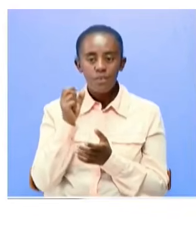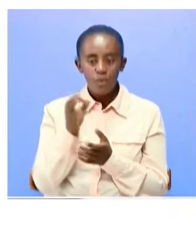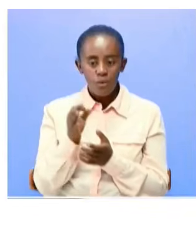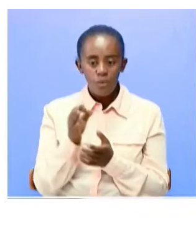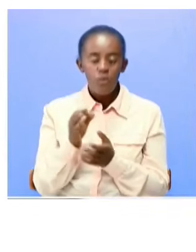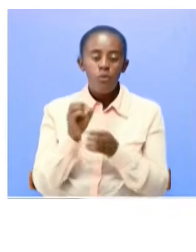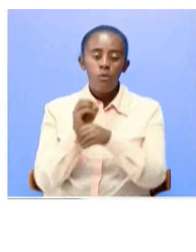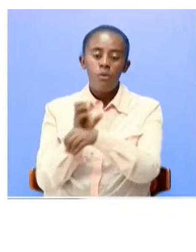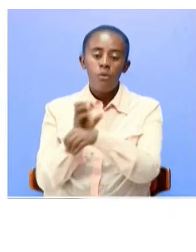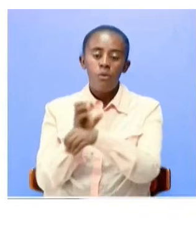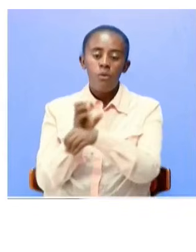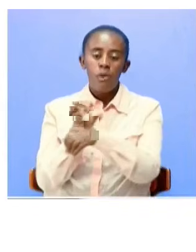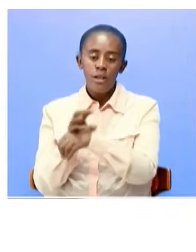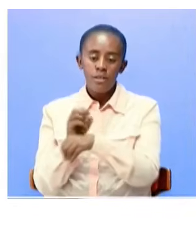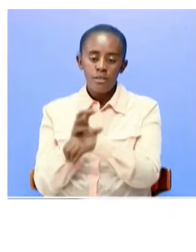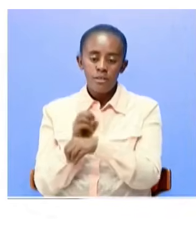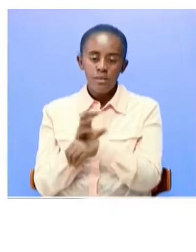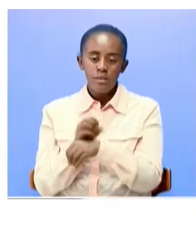advice.